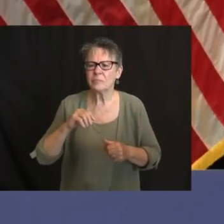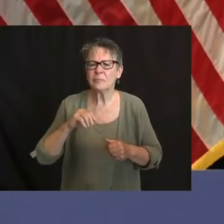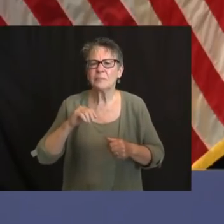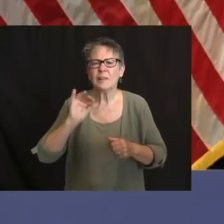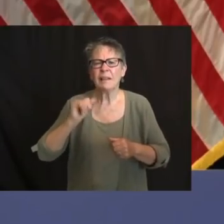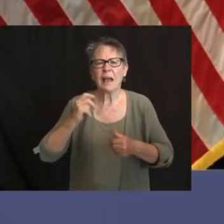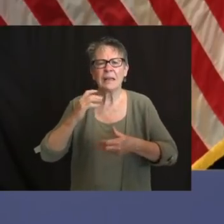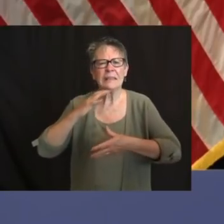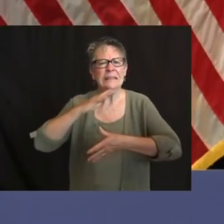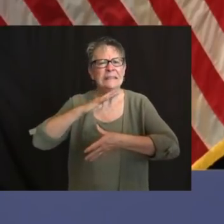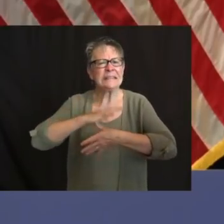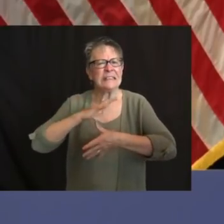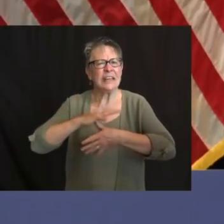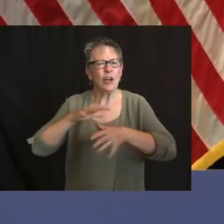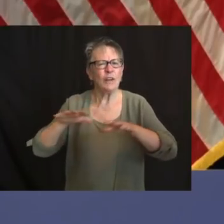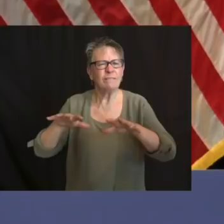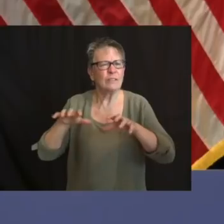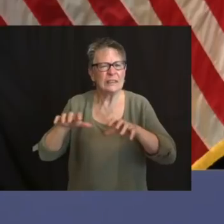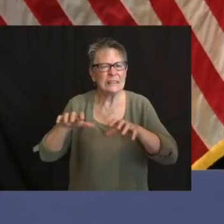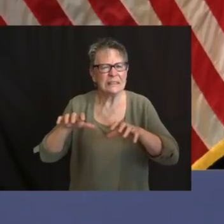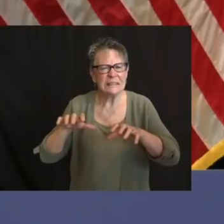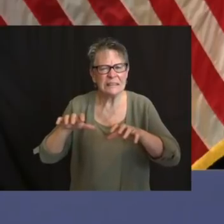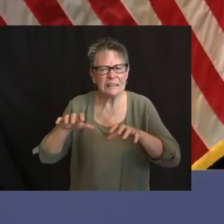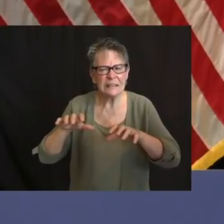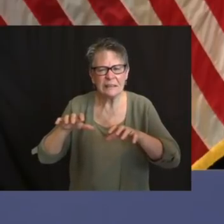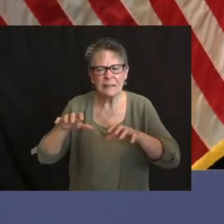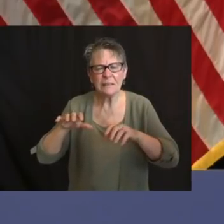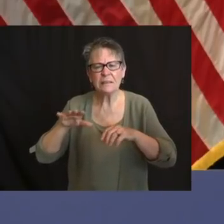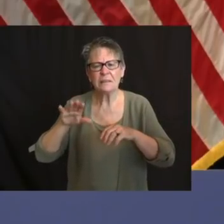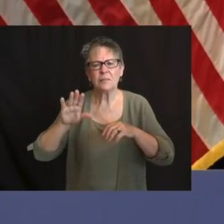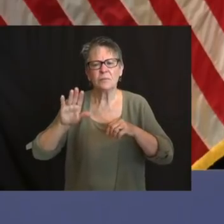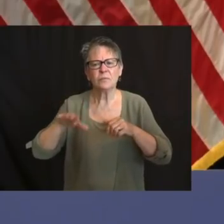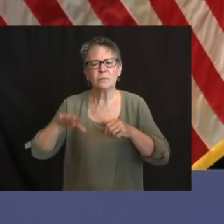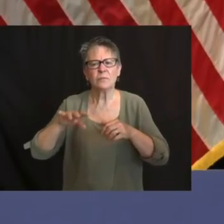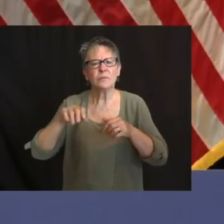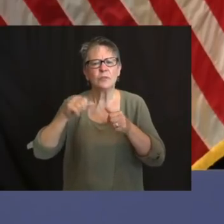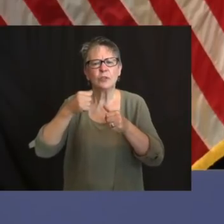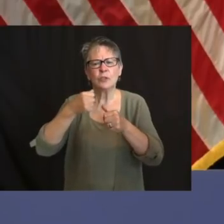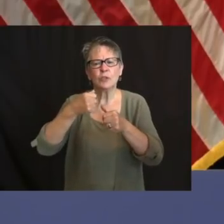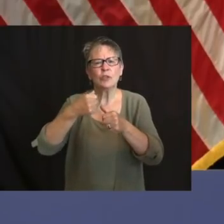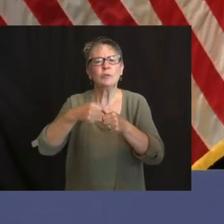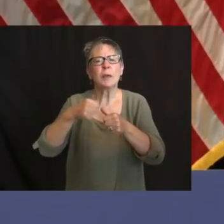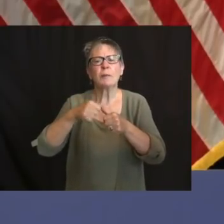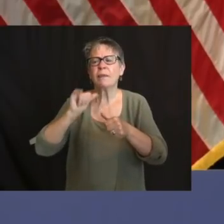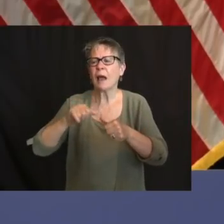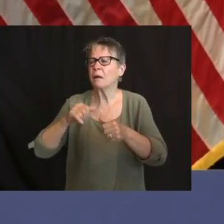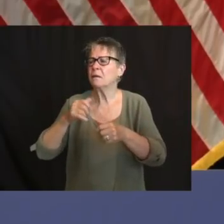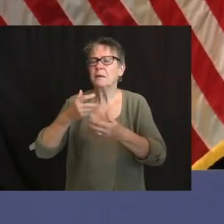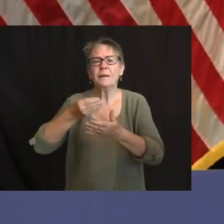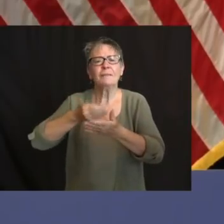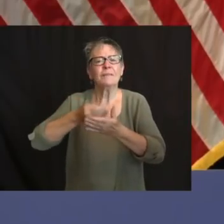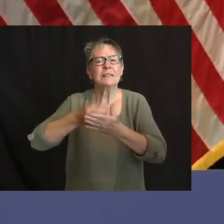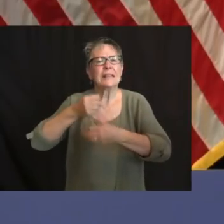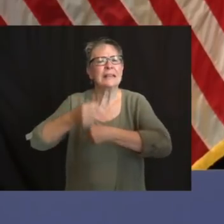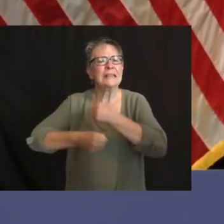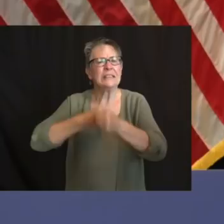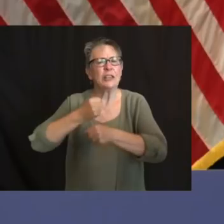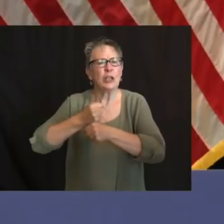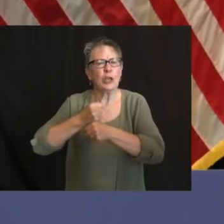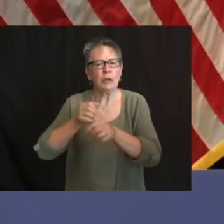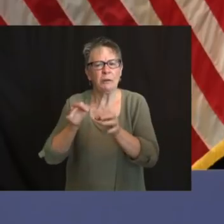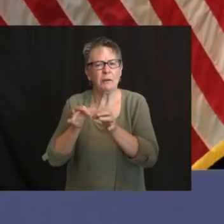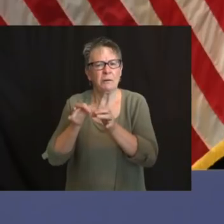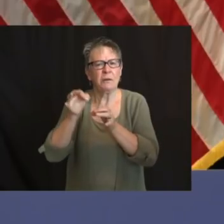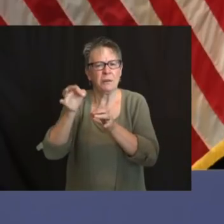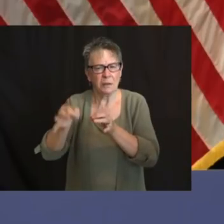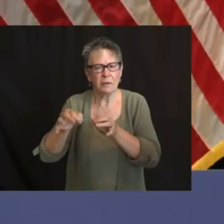budget. Remember, we extended the fiscal year to September 30th, so we put a budget forward at the end of May. I'm